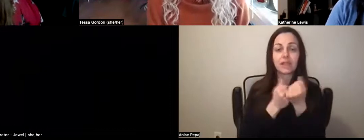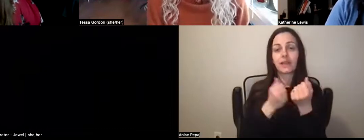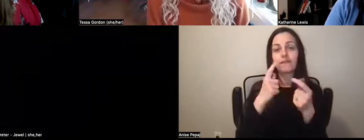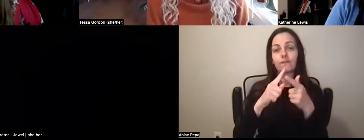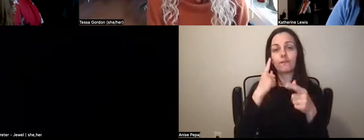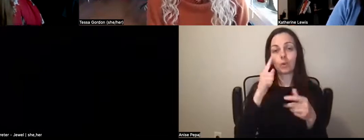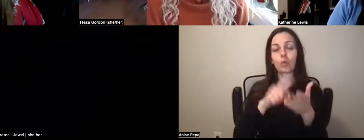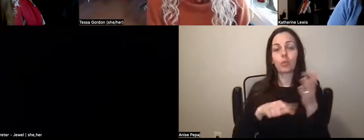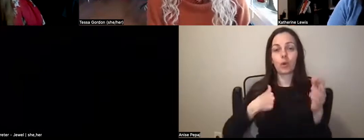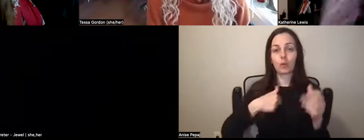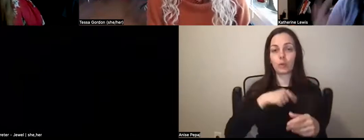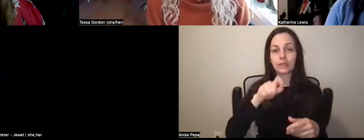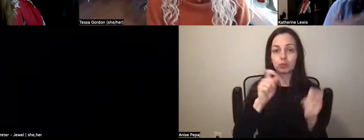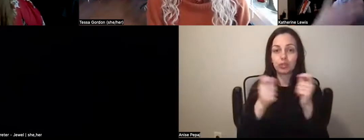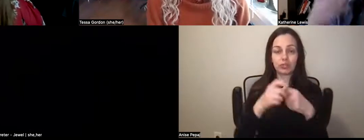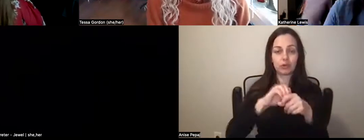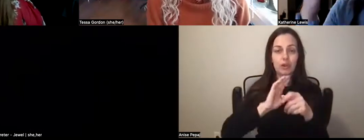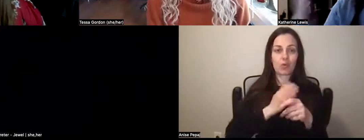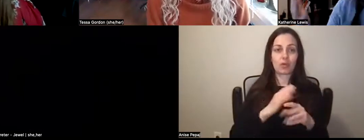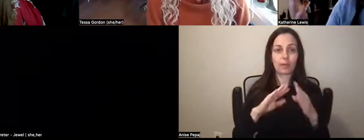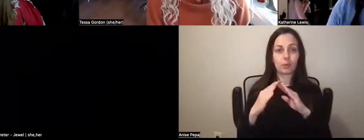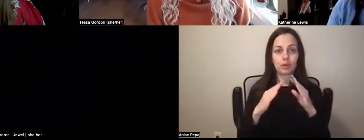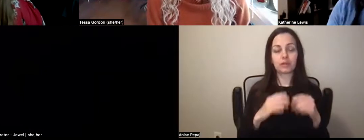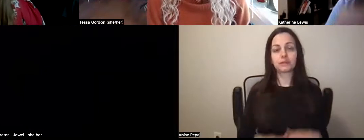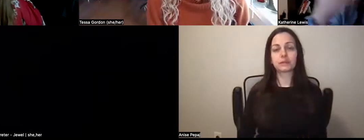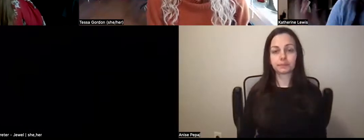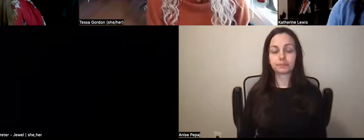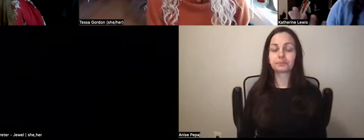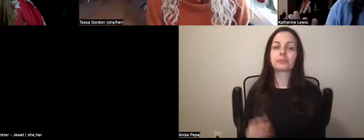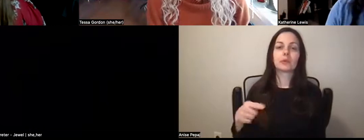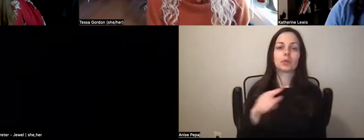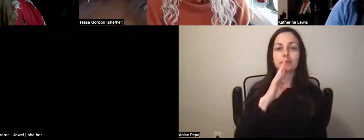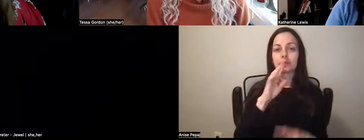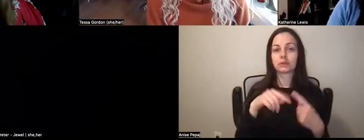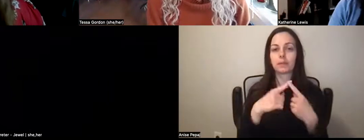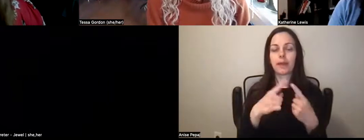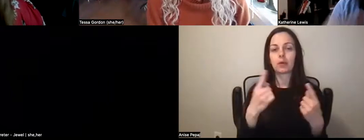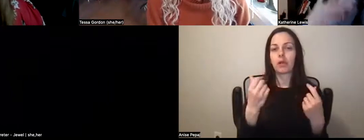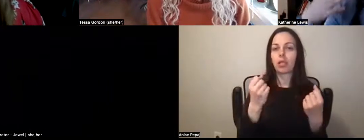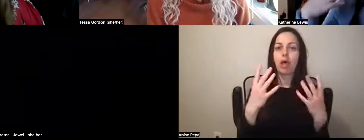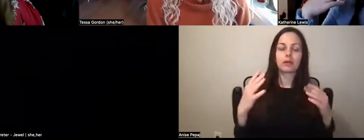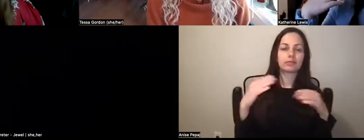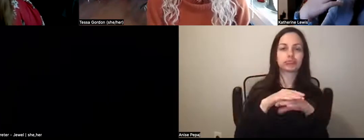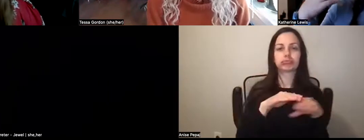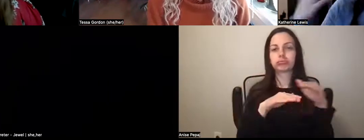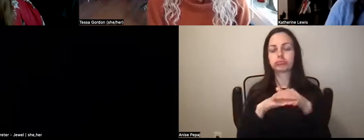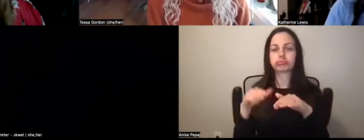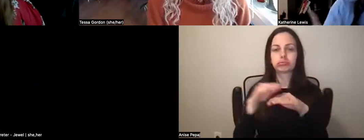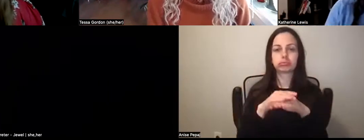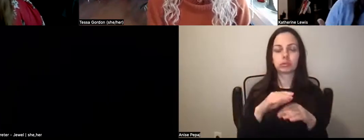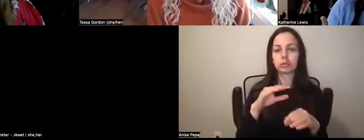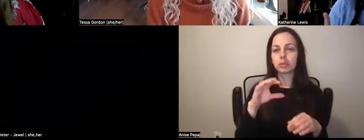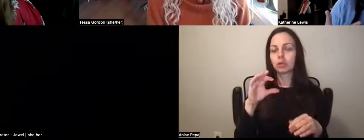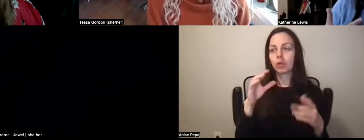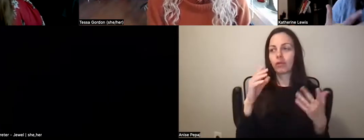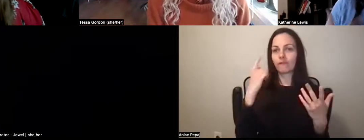community. So you guys have talked so much about like the intersectional factors of, you know, what brings